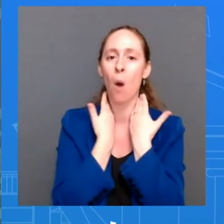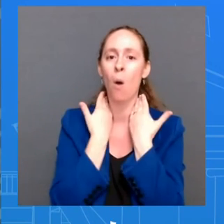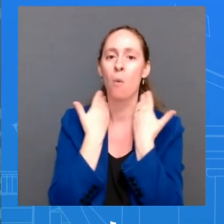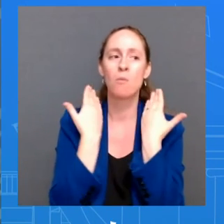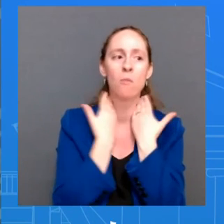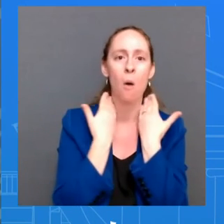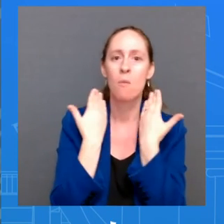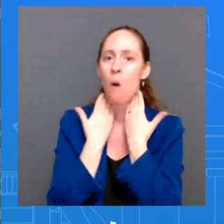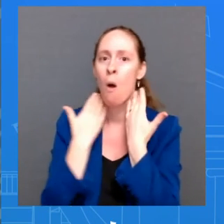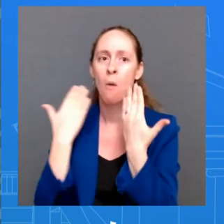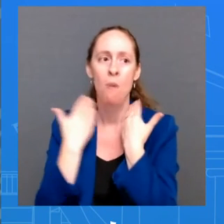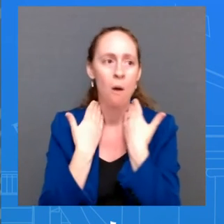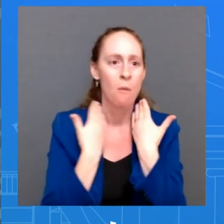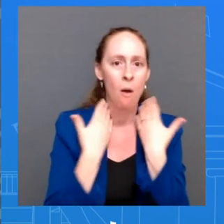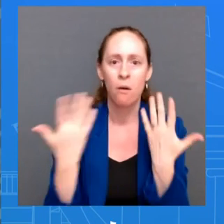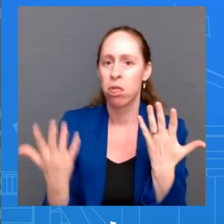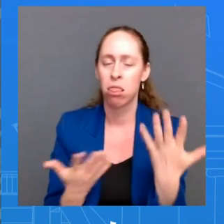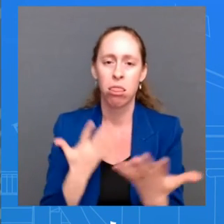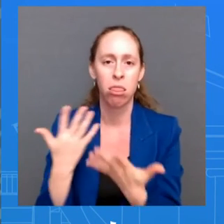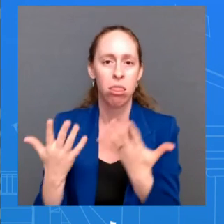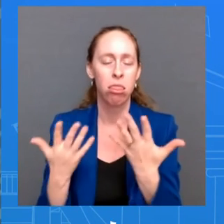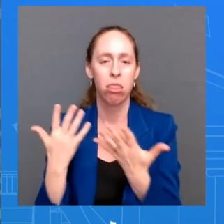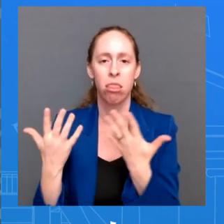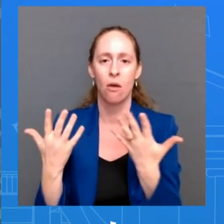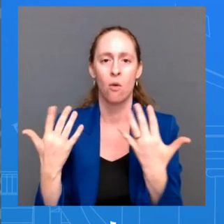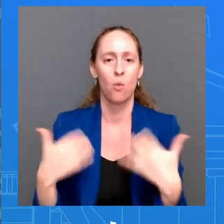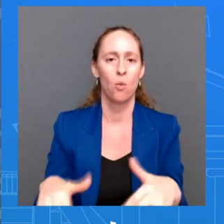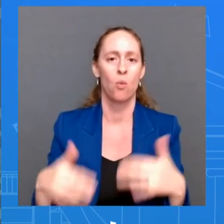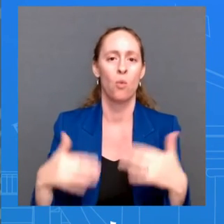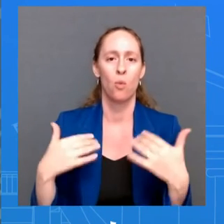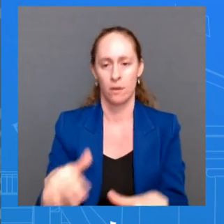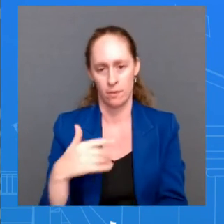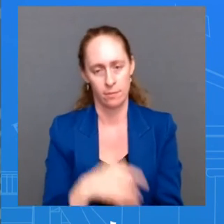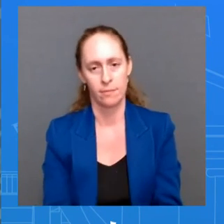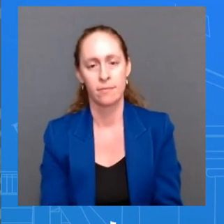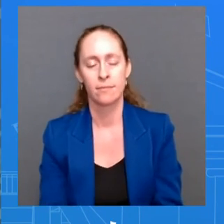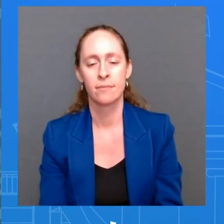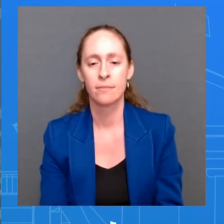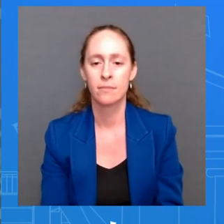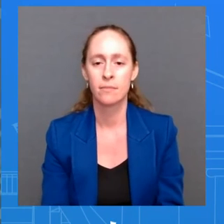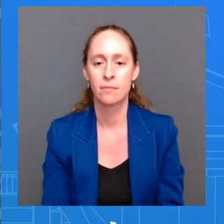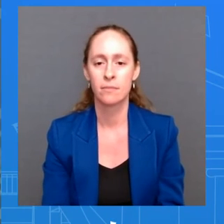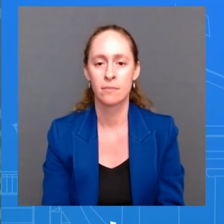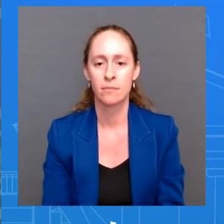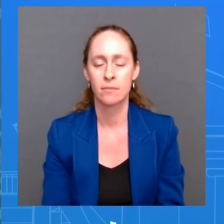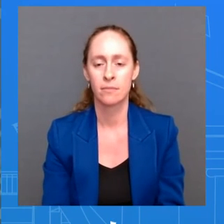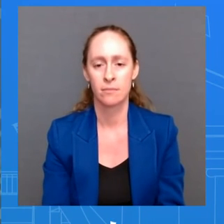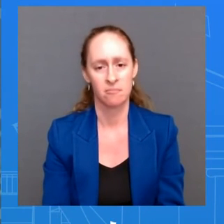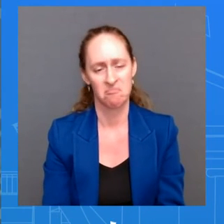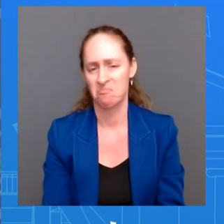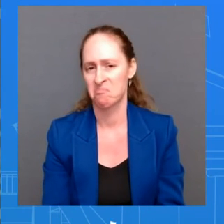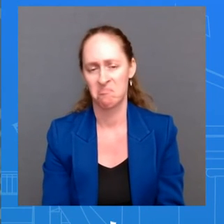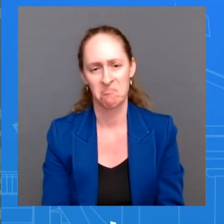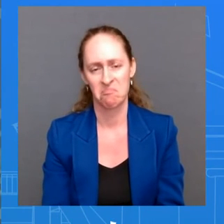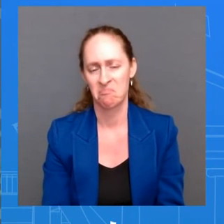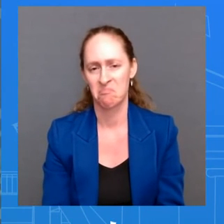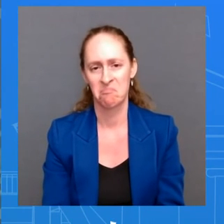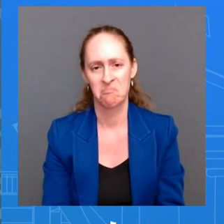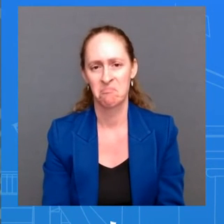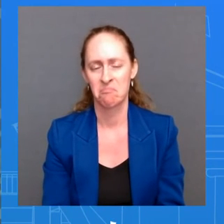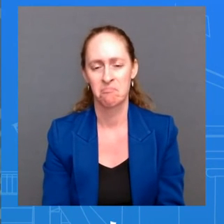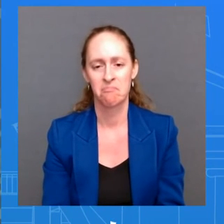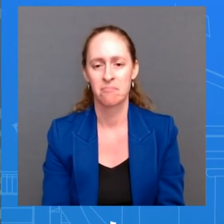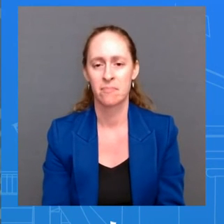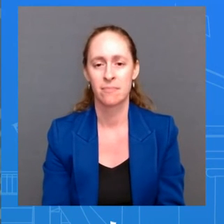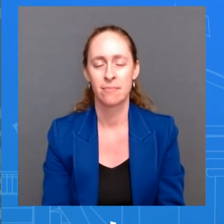lifting up Russia, not at all. They are, their economy is suffering, and it's because of what they are doing in Ukraine, the